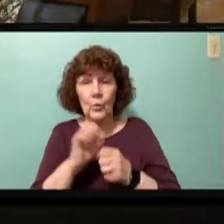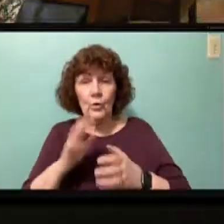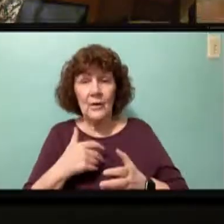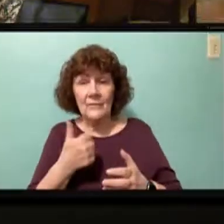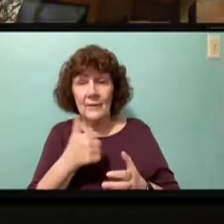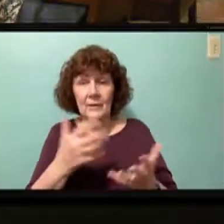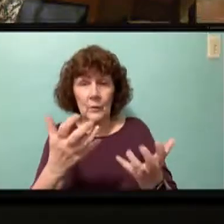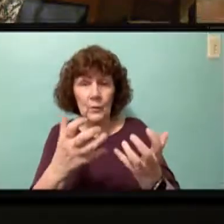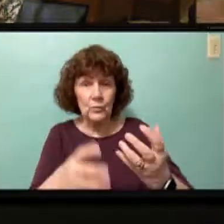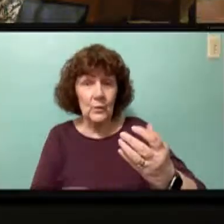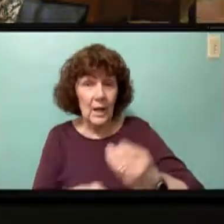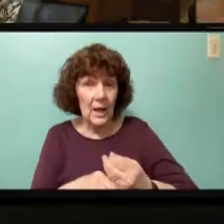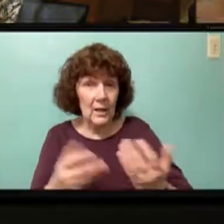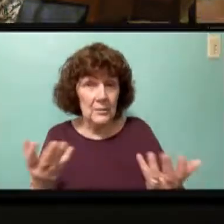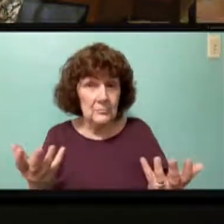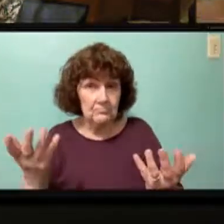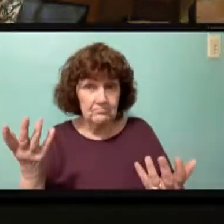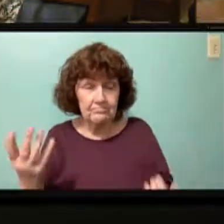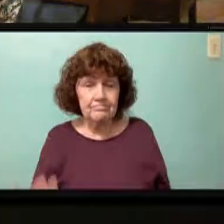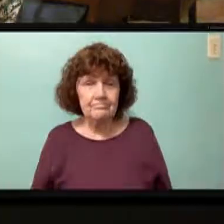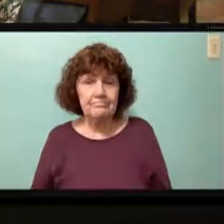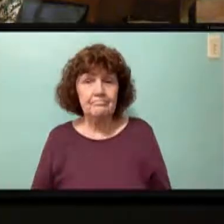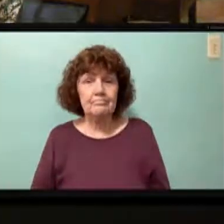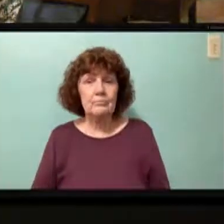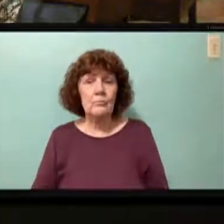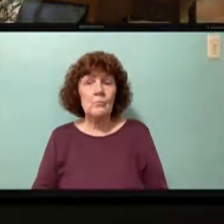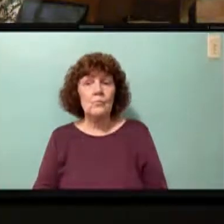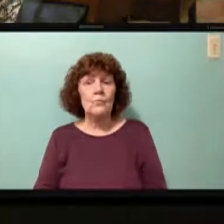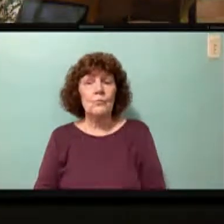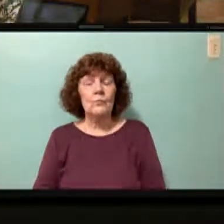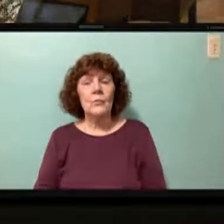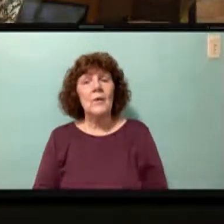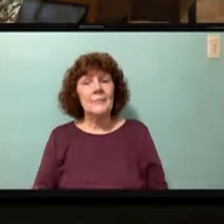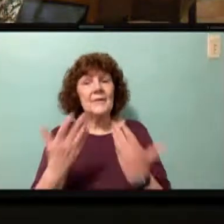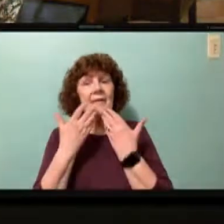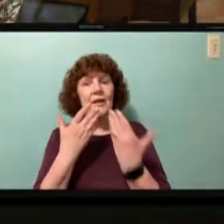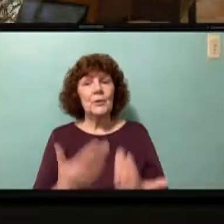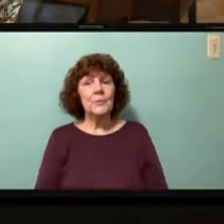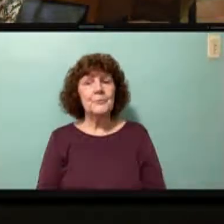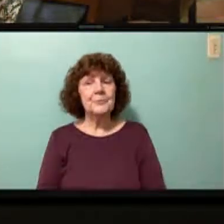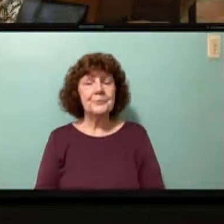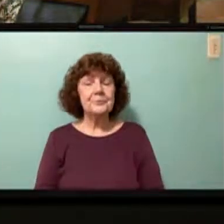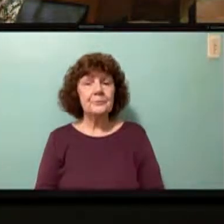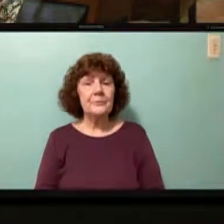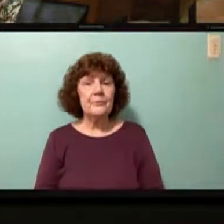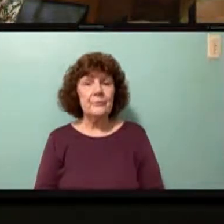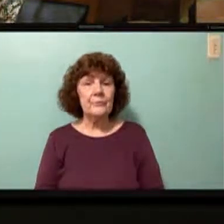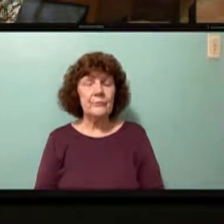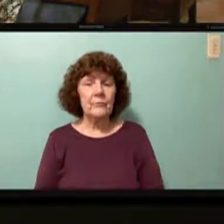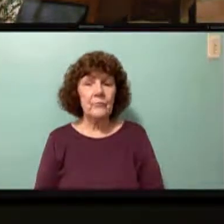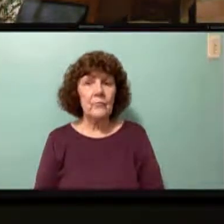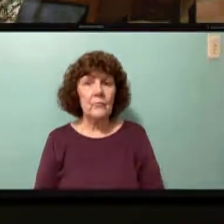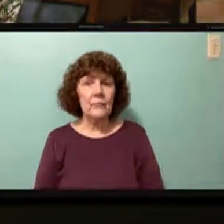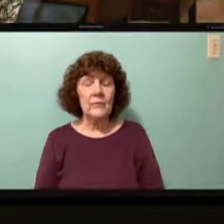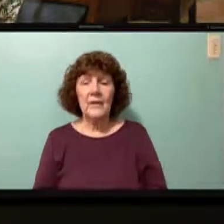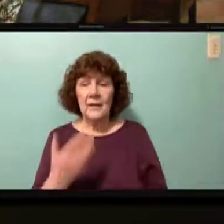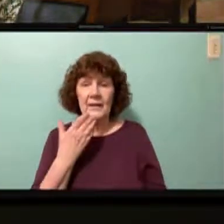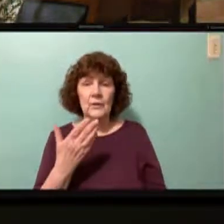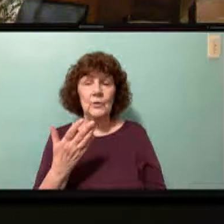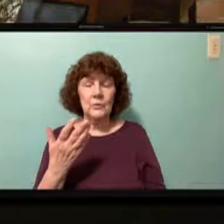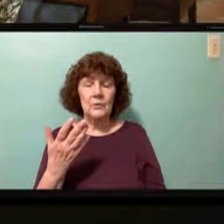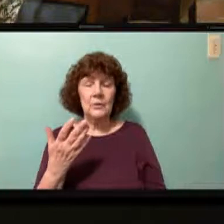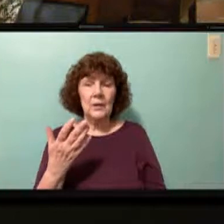No, that's all right. For now, sure. No, thank you. Thank you, Director Pollock. Thank you, Council